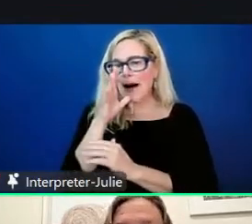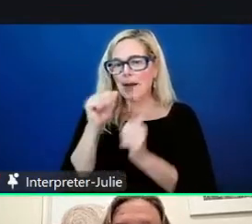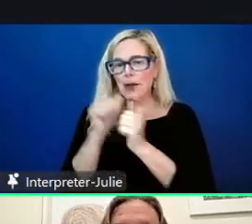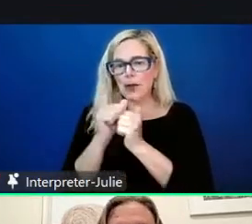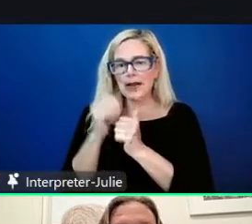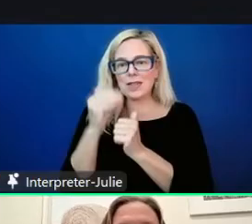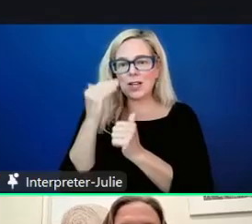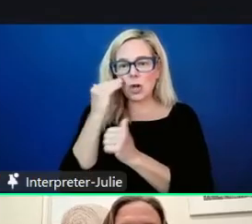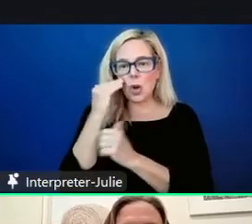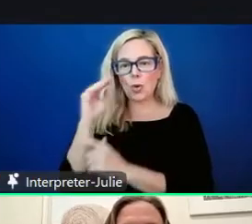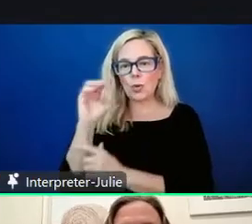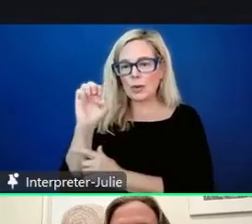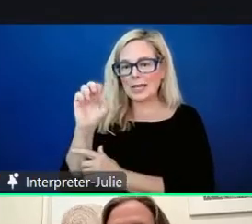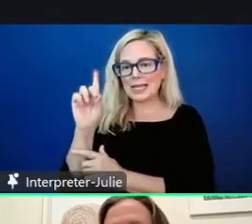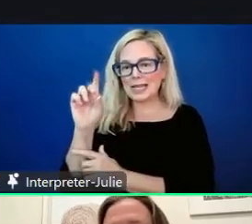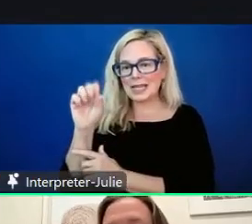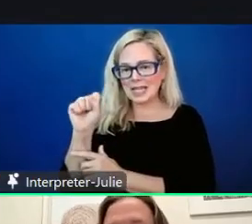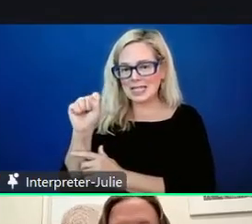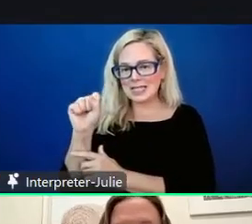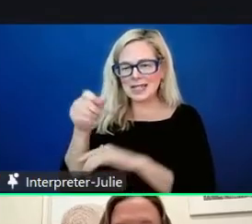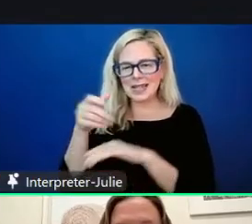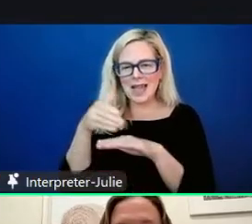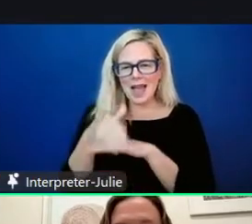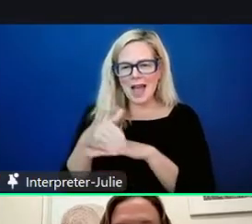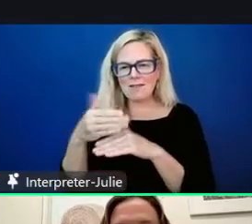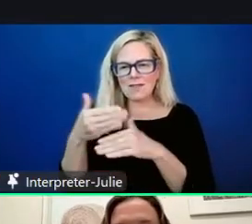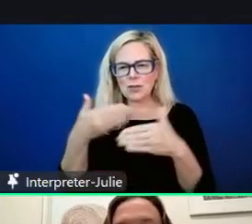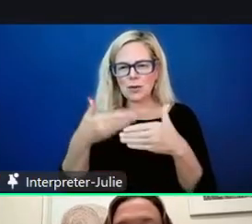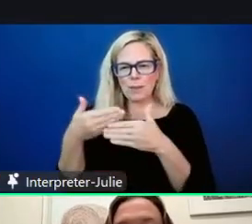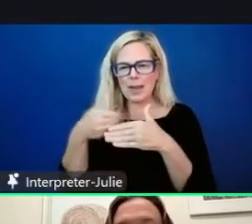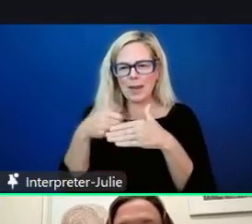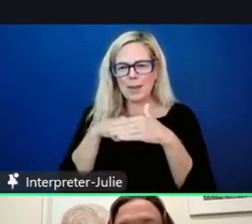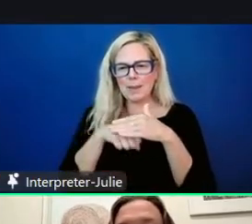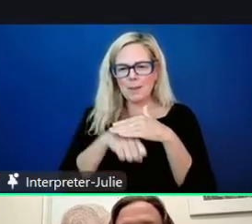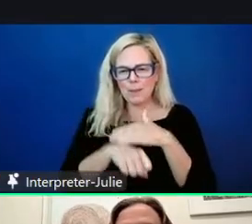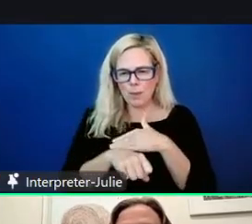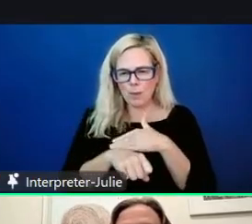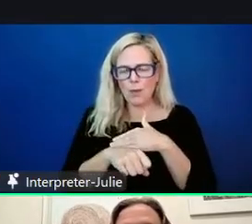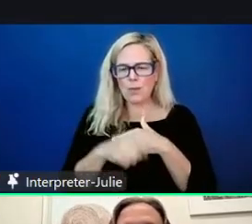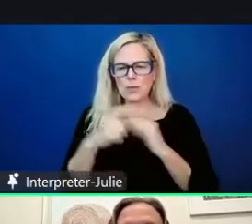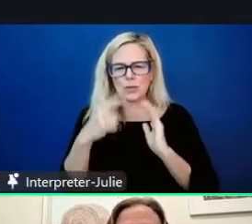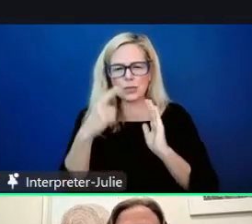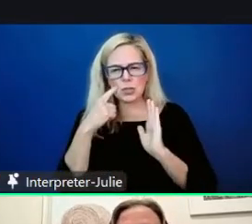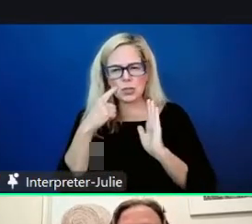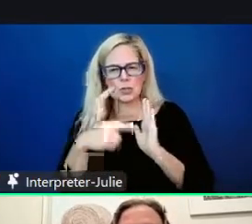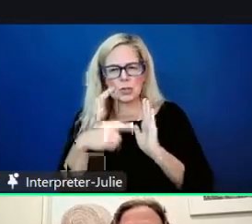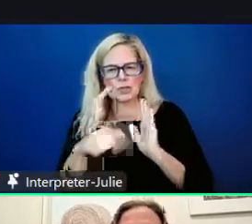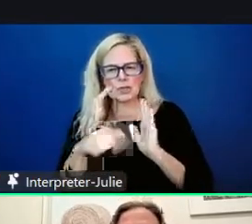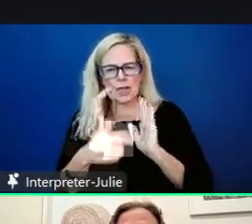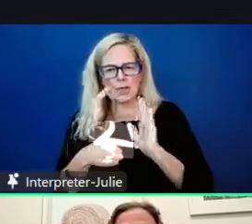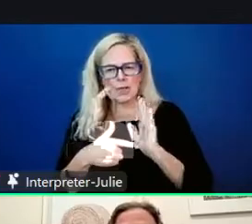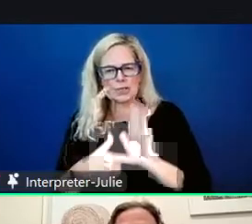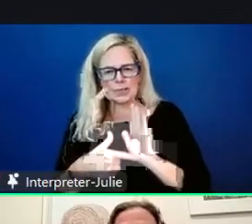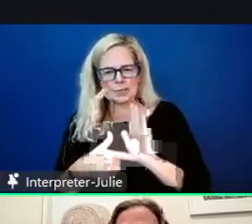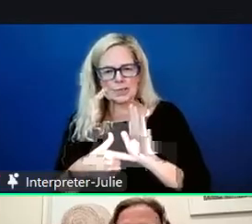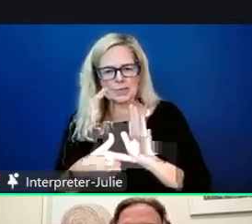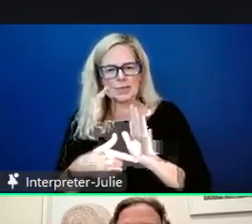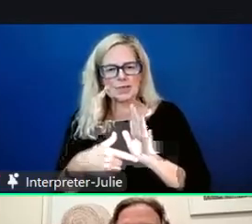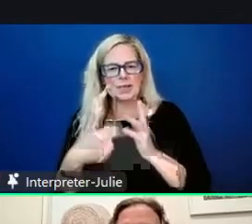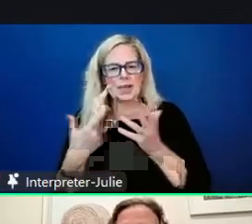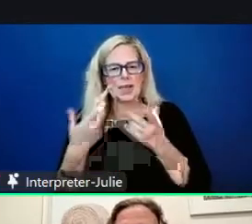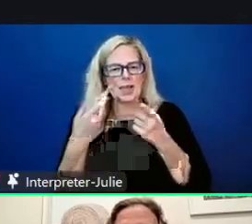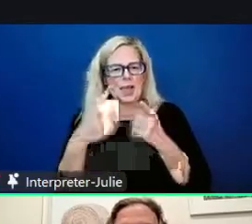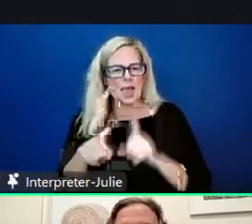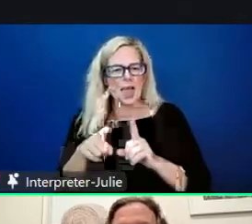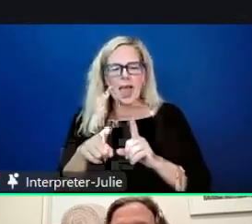who, after having her baby, started having other symptoms. IPEC competencies grounded in social justice were